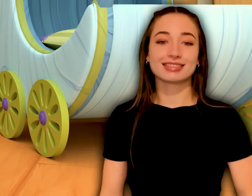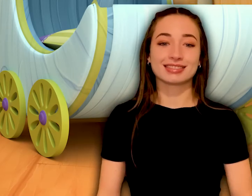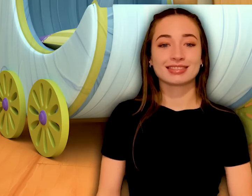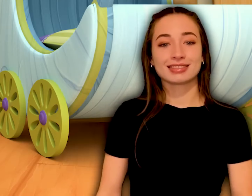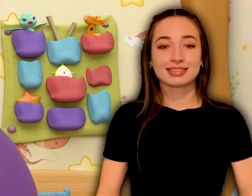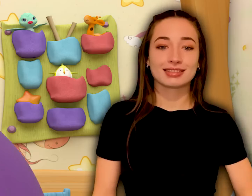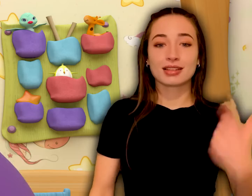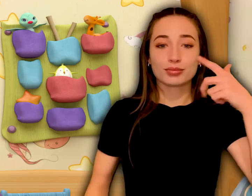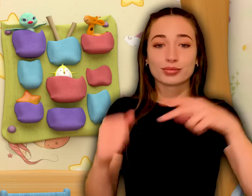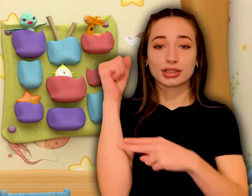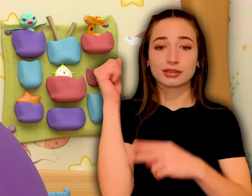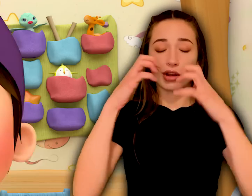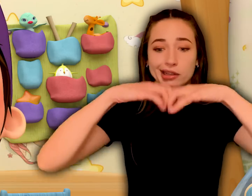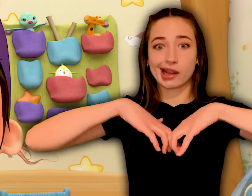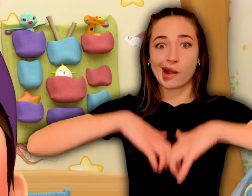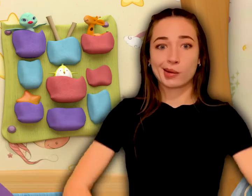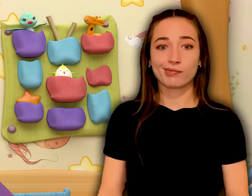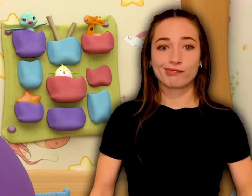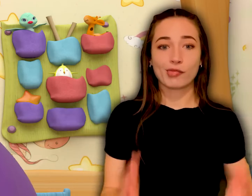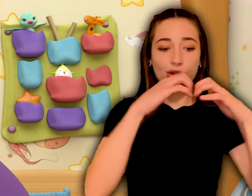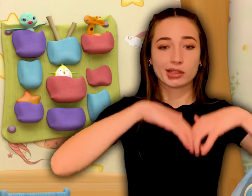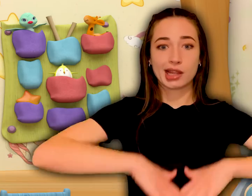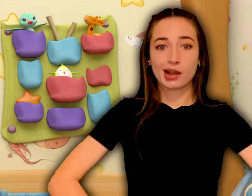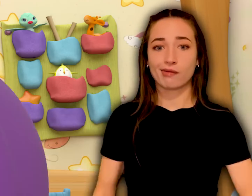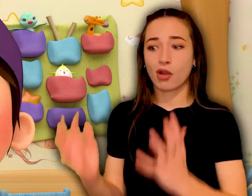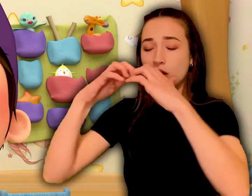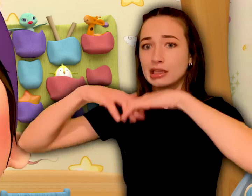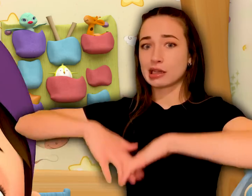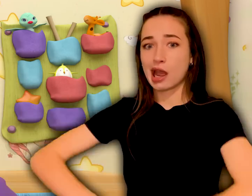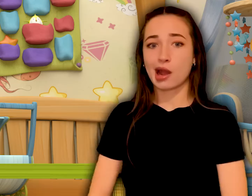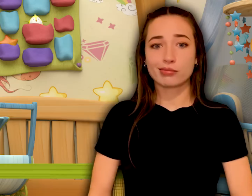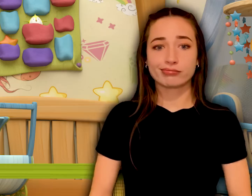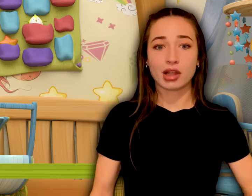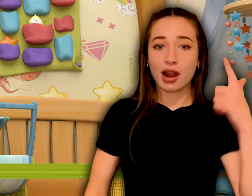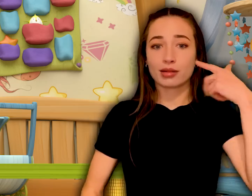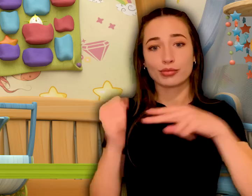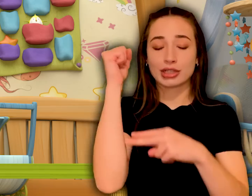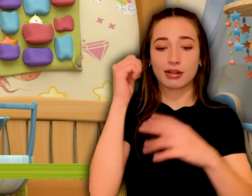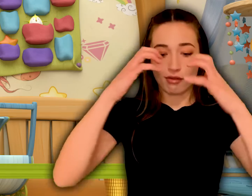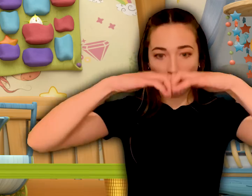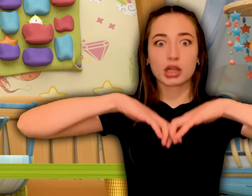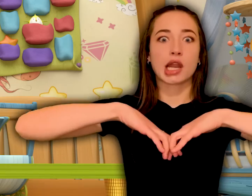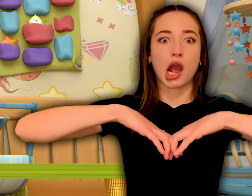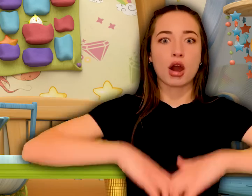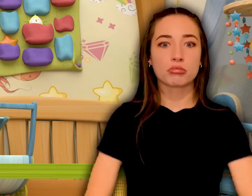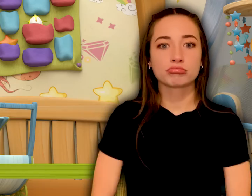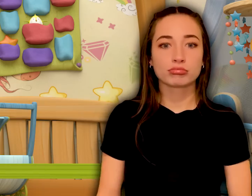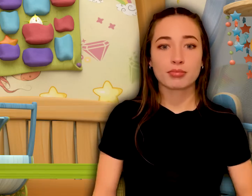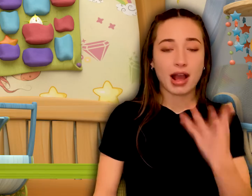Lady London bridges falling down falling down falling down London bridges